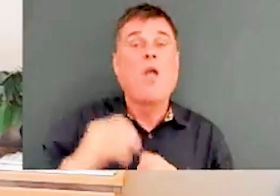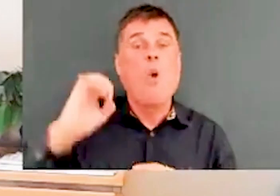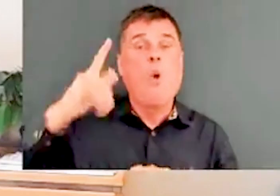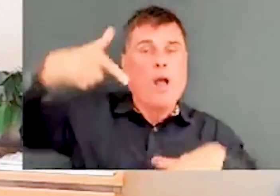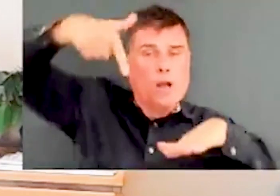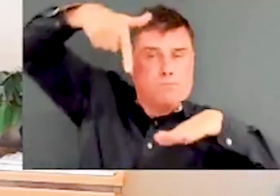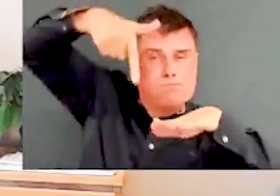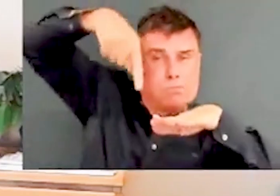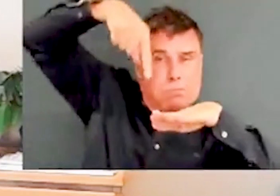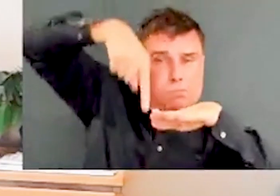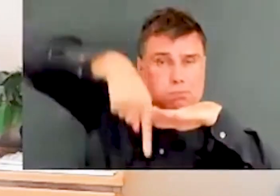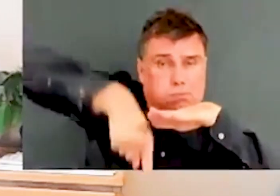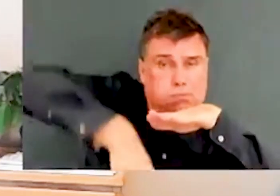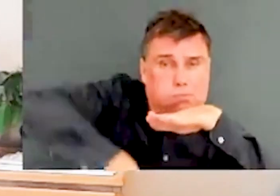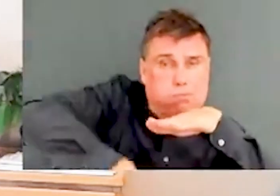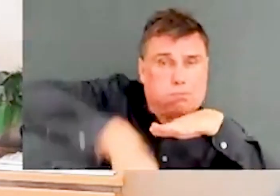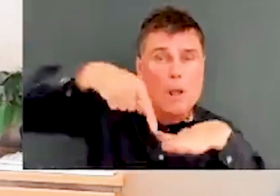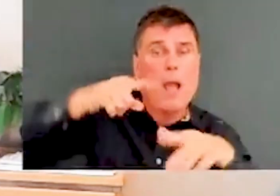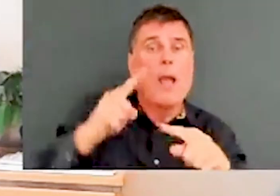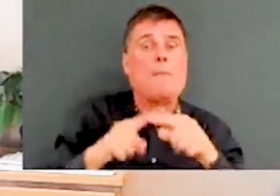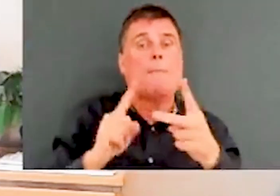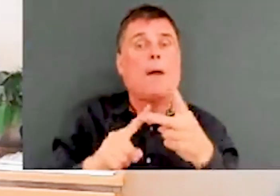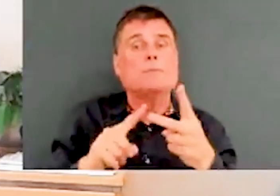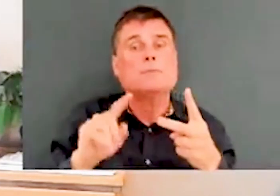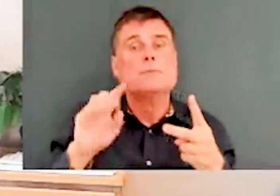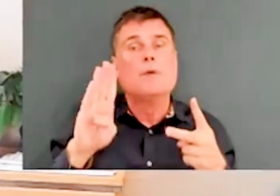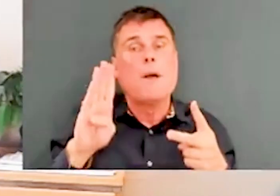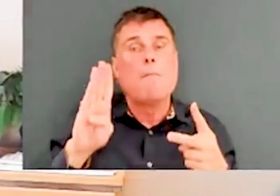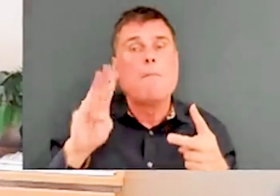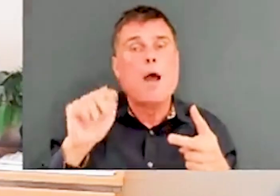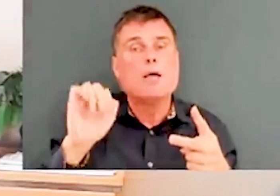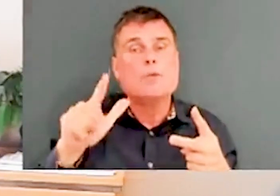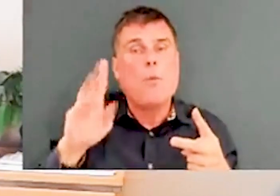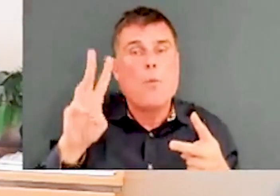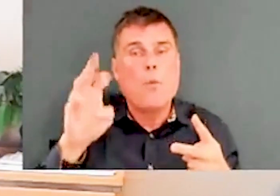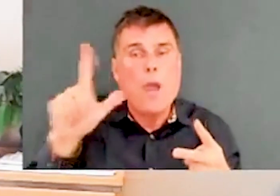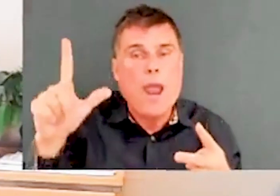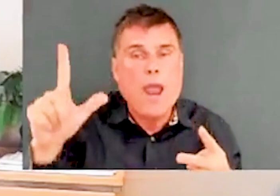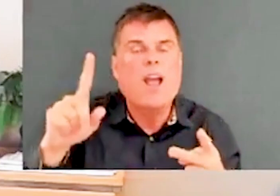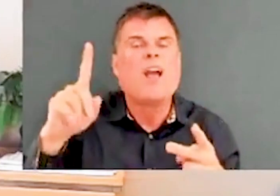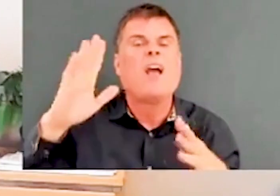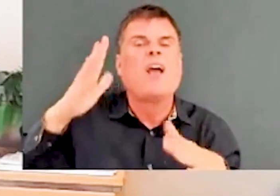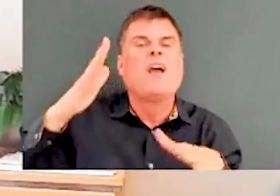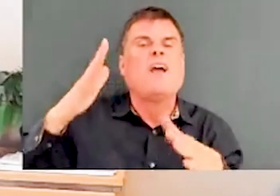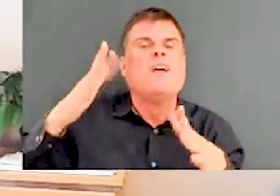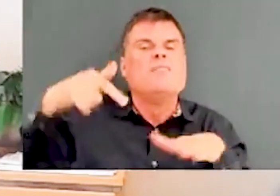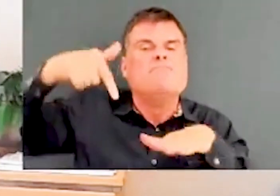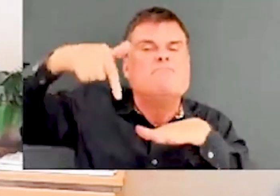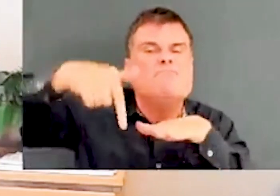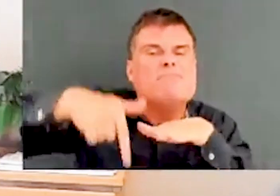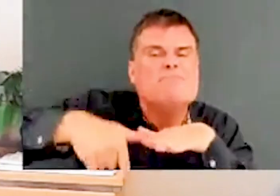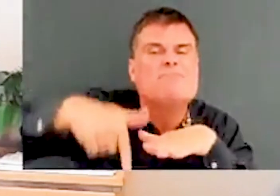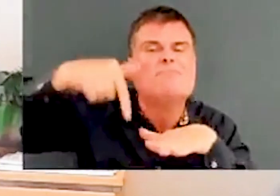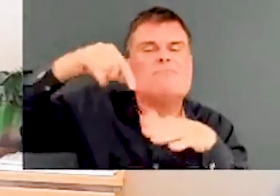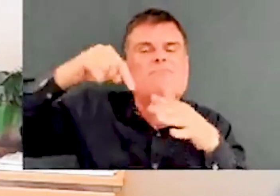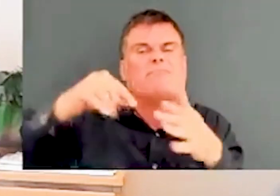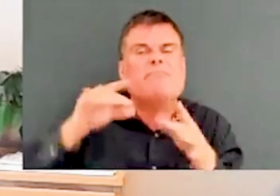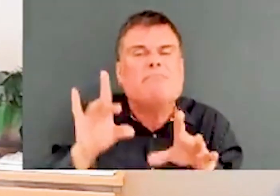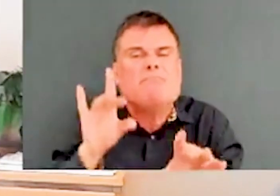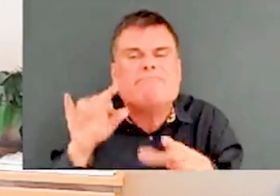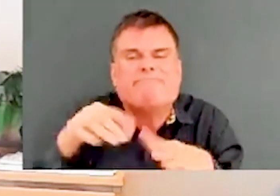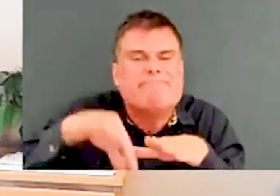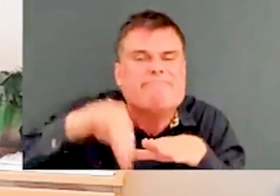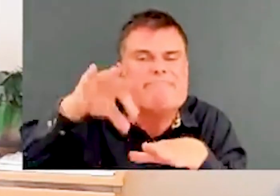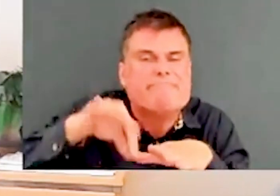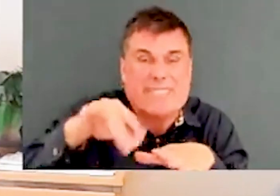well, low productivity well rate reduction programs, and the clean growth infrastructure royalty program. It's also